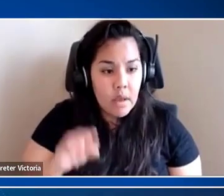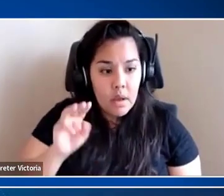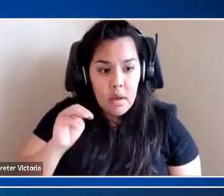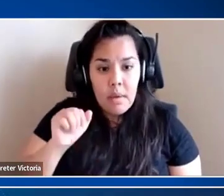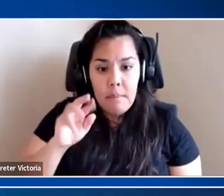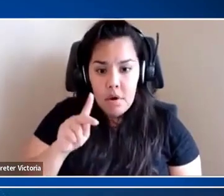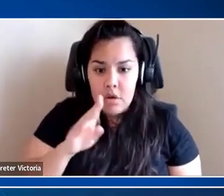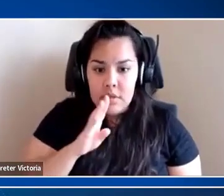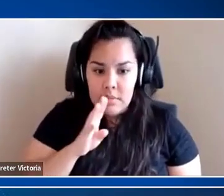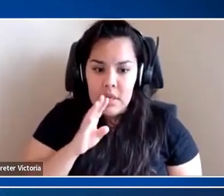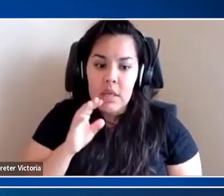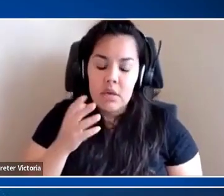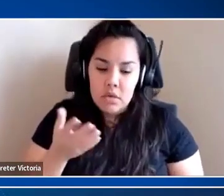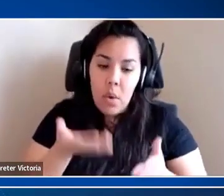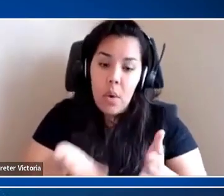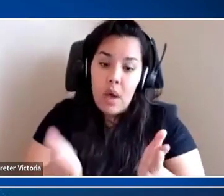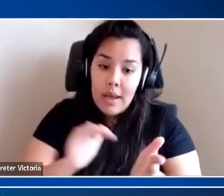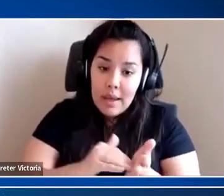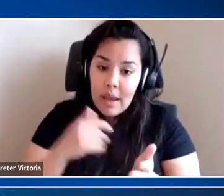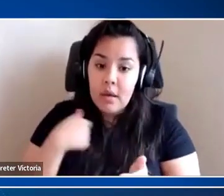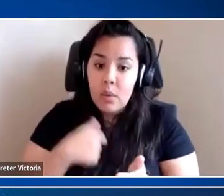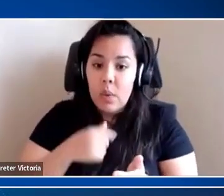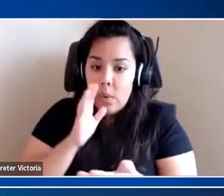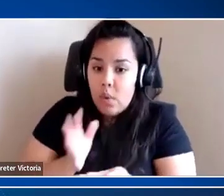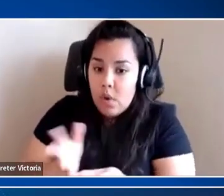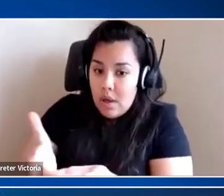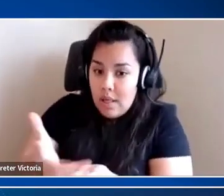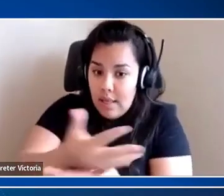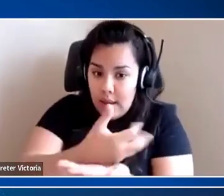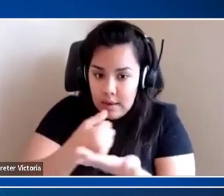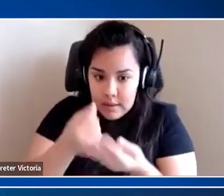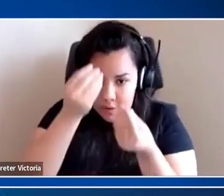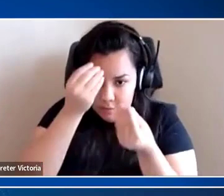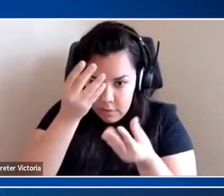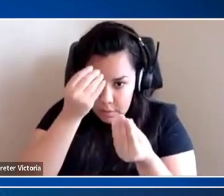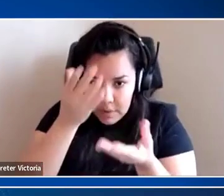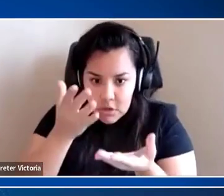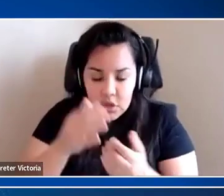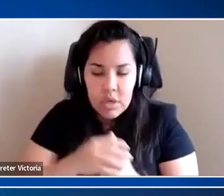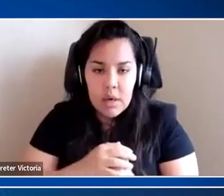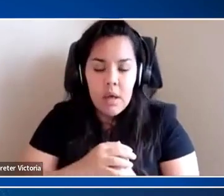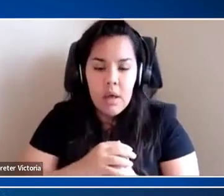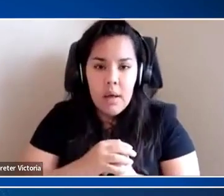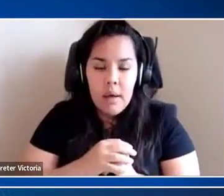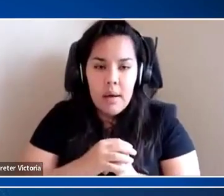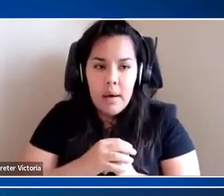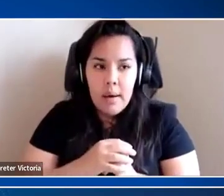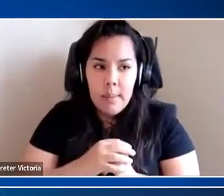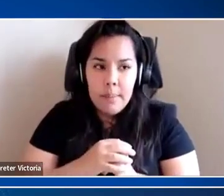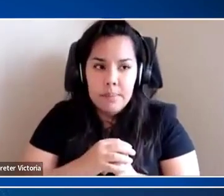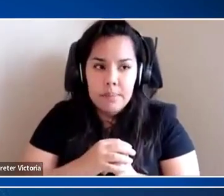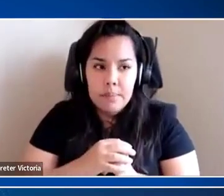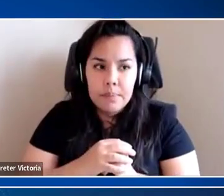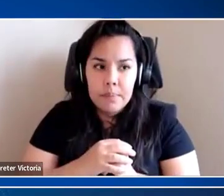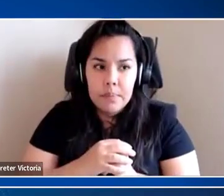So again, we're going to be collecting information. Again, it's going to come from